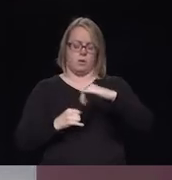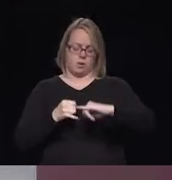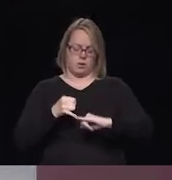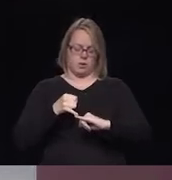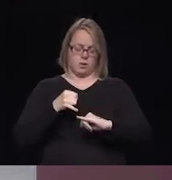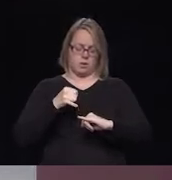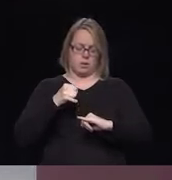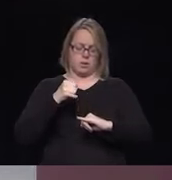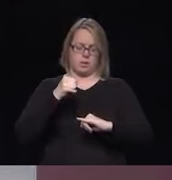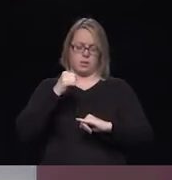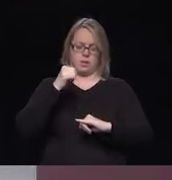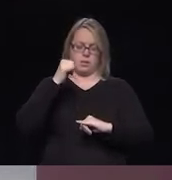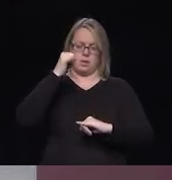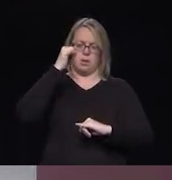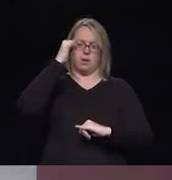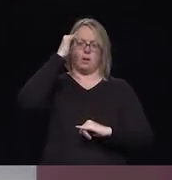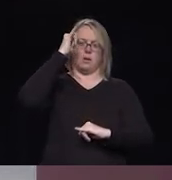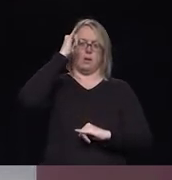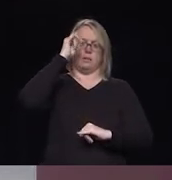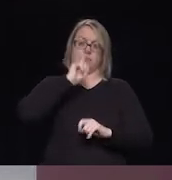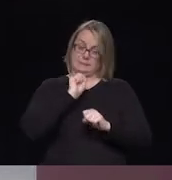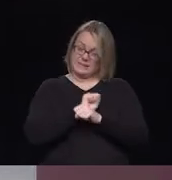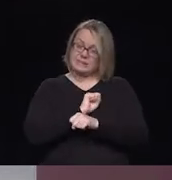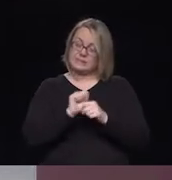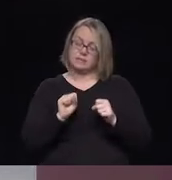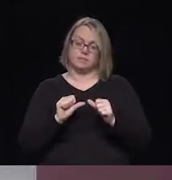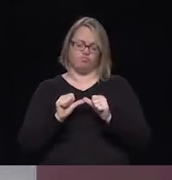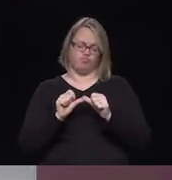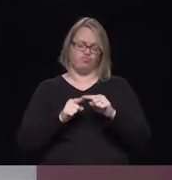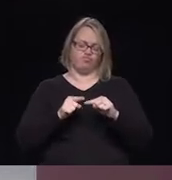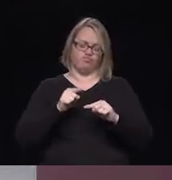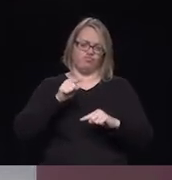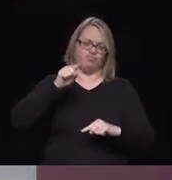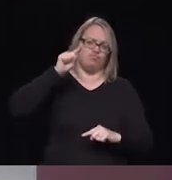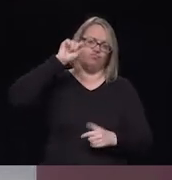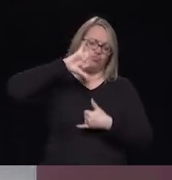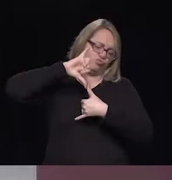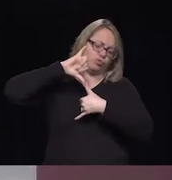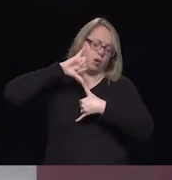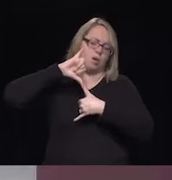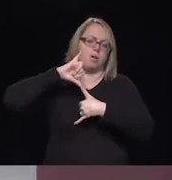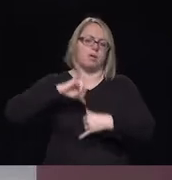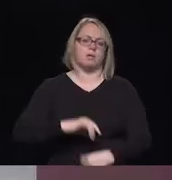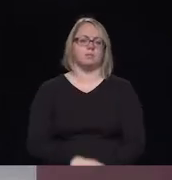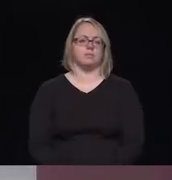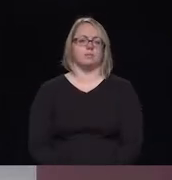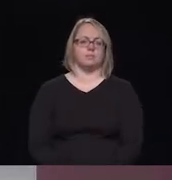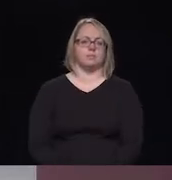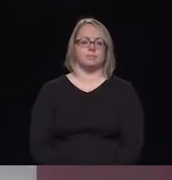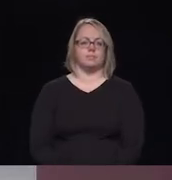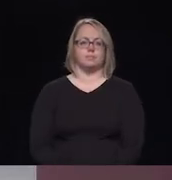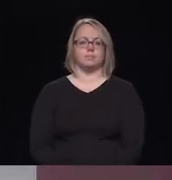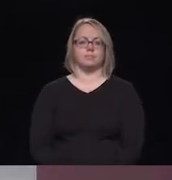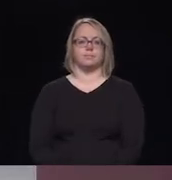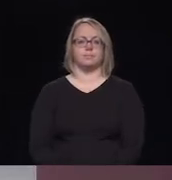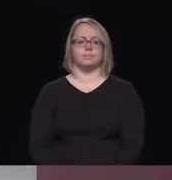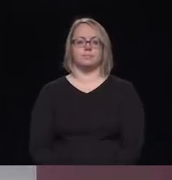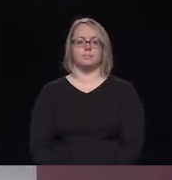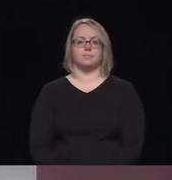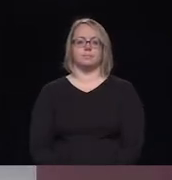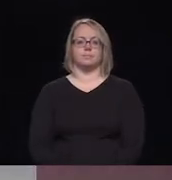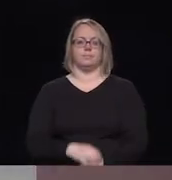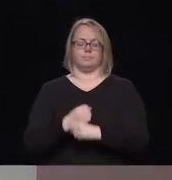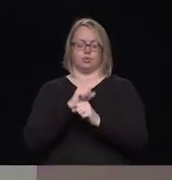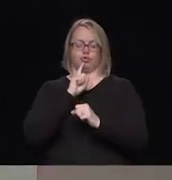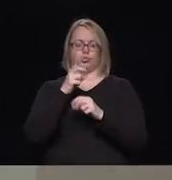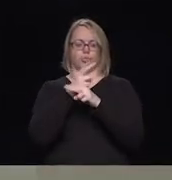So we're going to move towards the front of the boat using the skinny side of